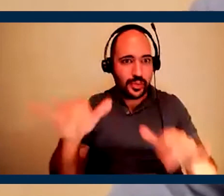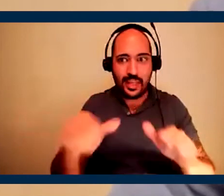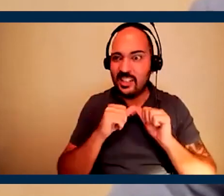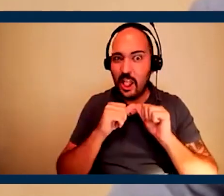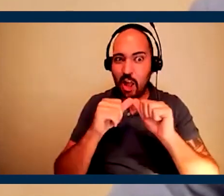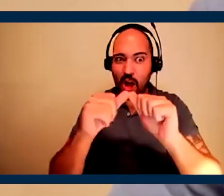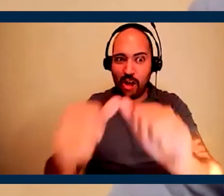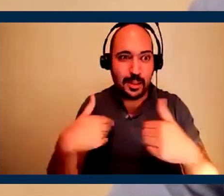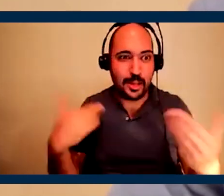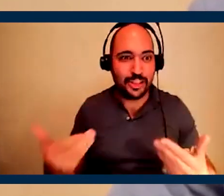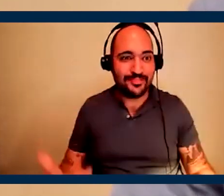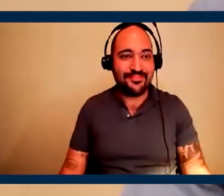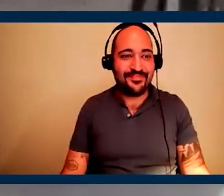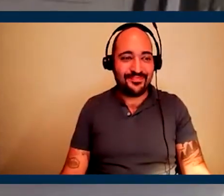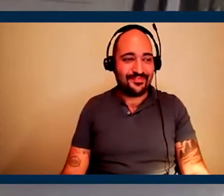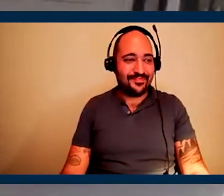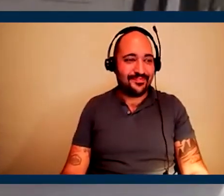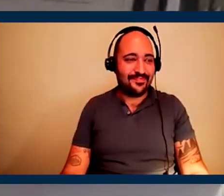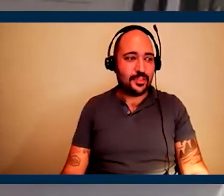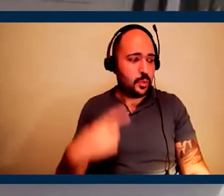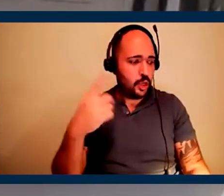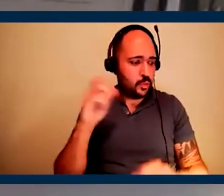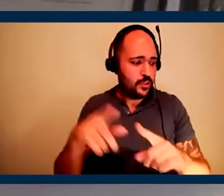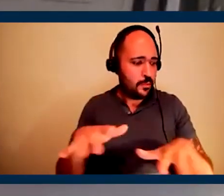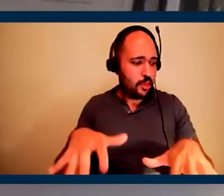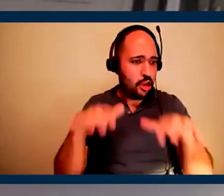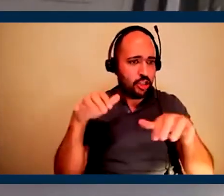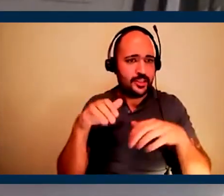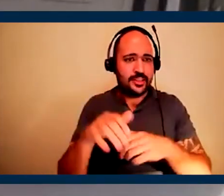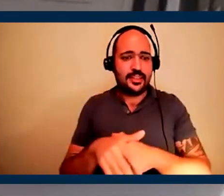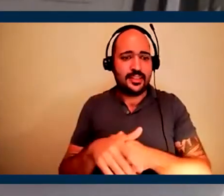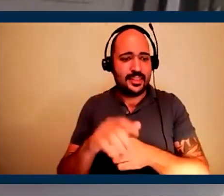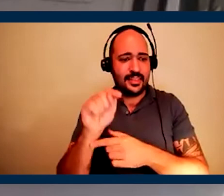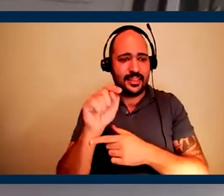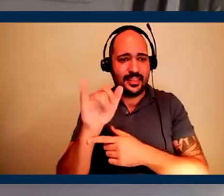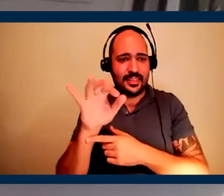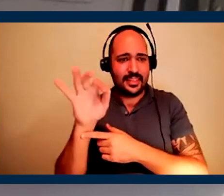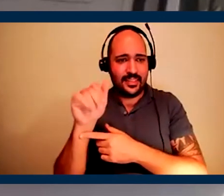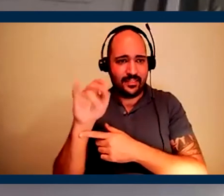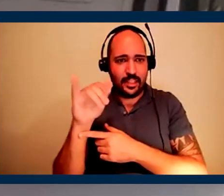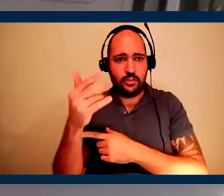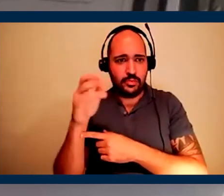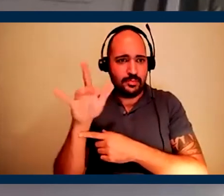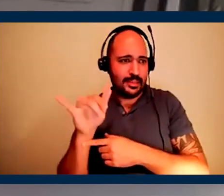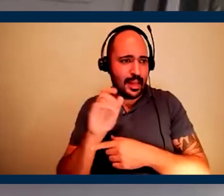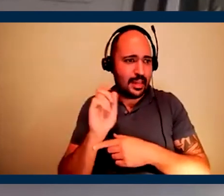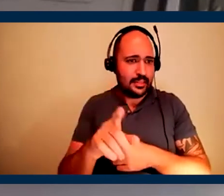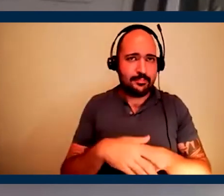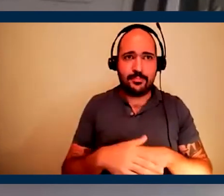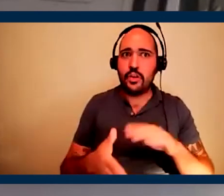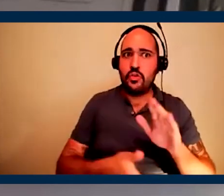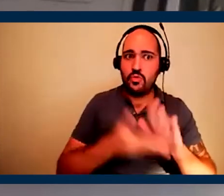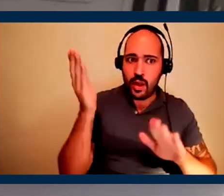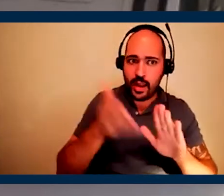as I am here. All right. A question from the audience from Tiffany Grimsley. Running for office is very different from serving in